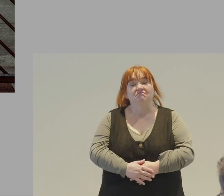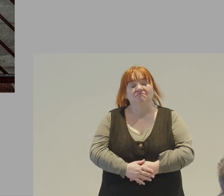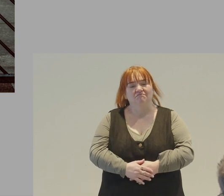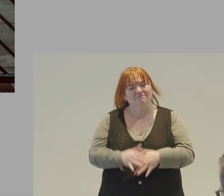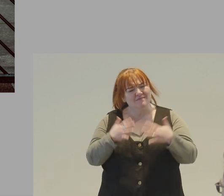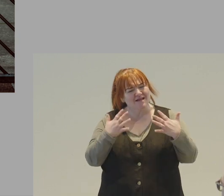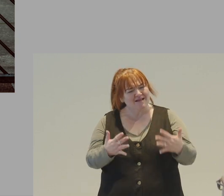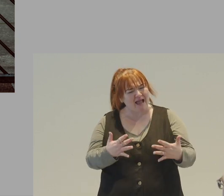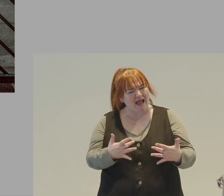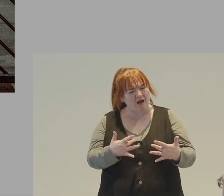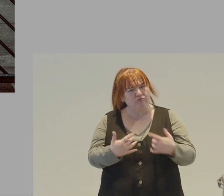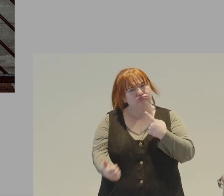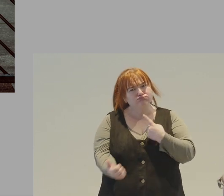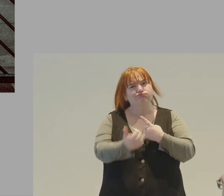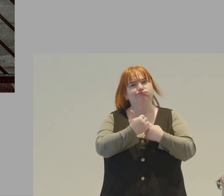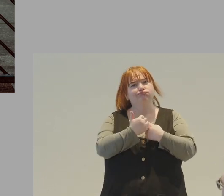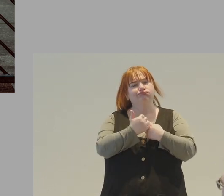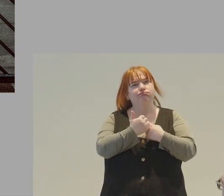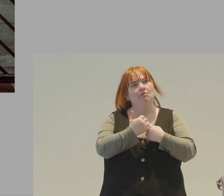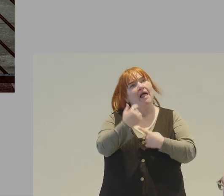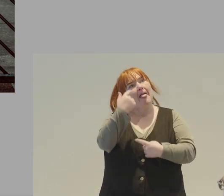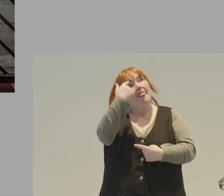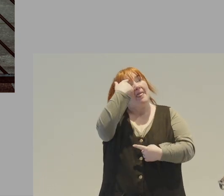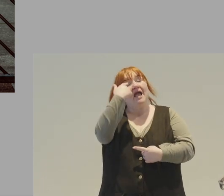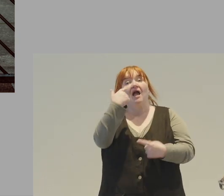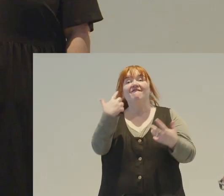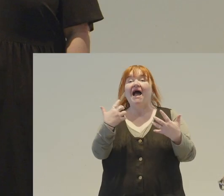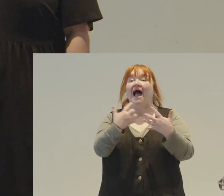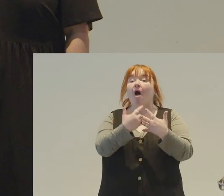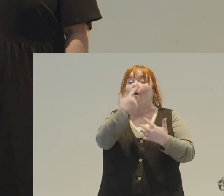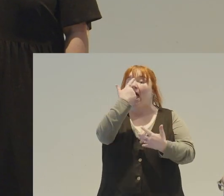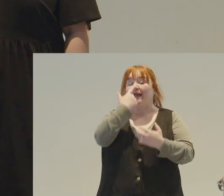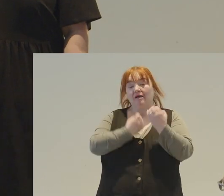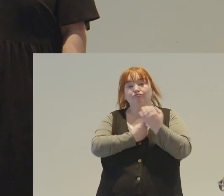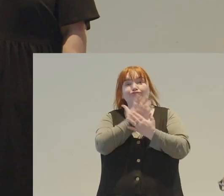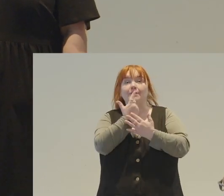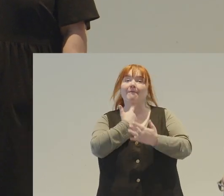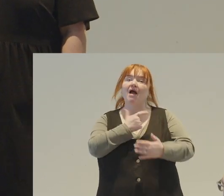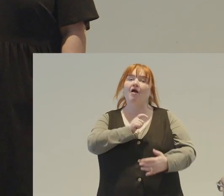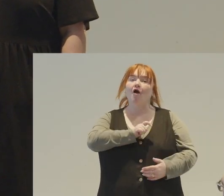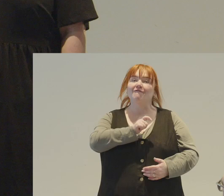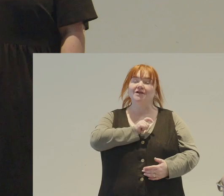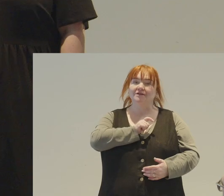me bring up my confidence side, and